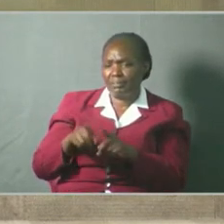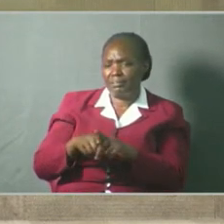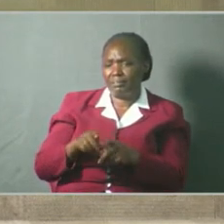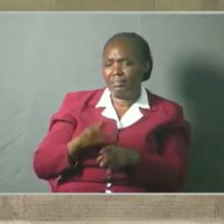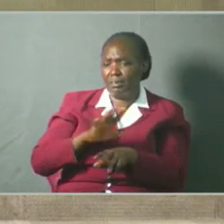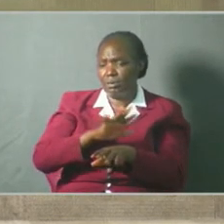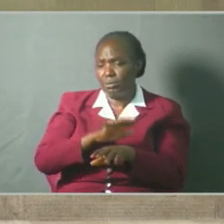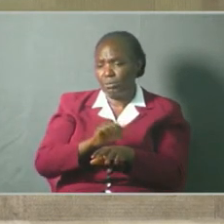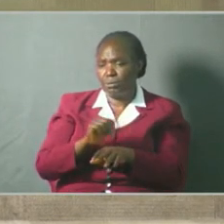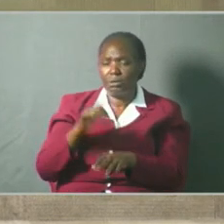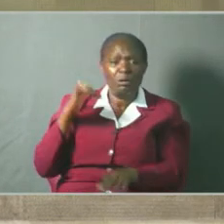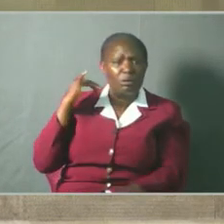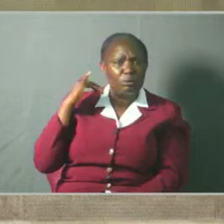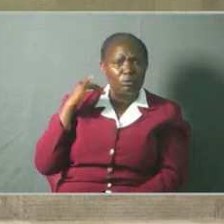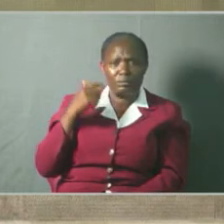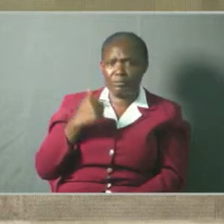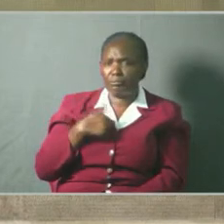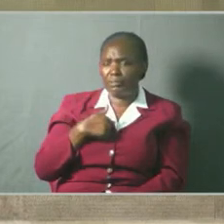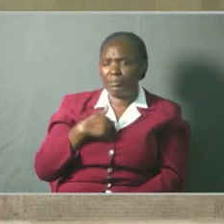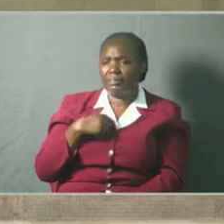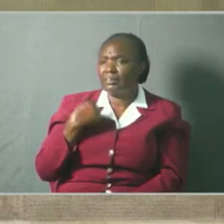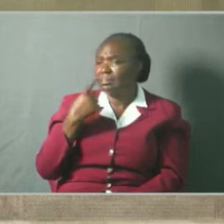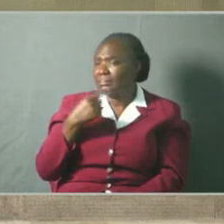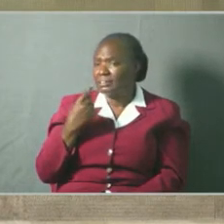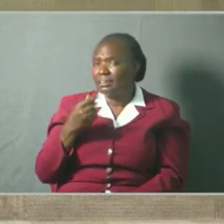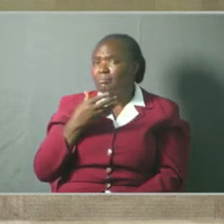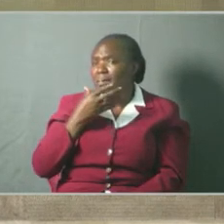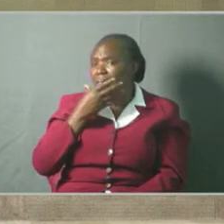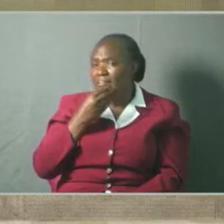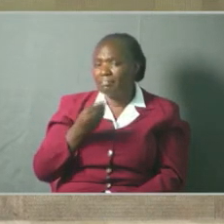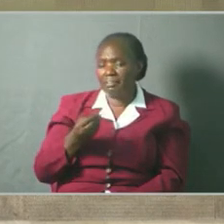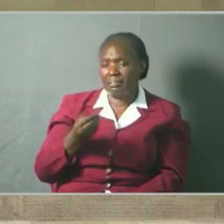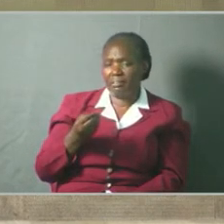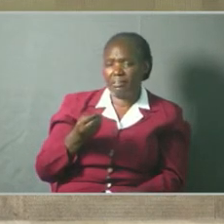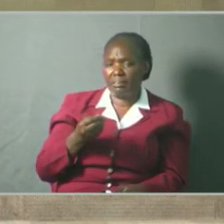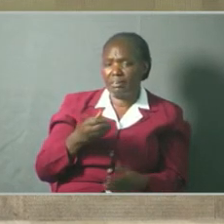she was sick, but my father was not breathing.